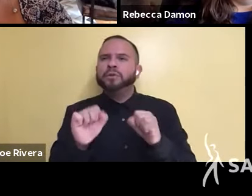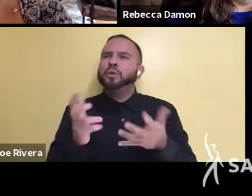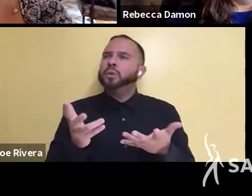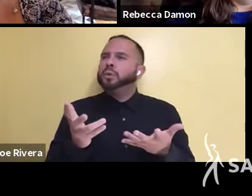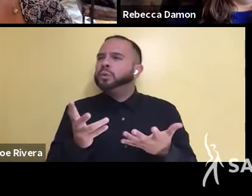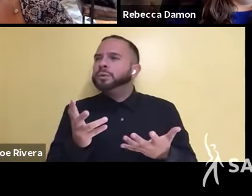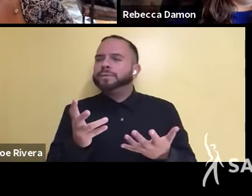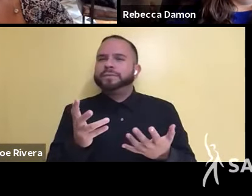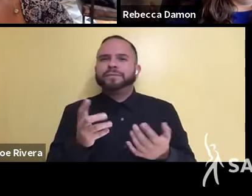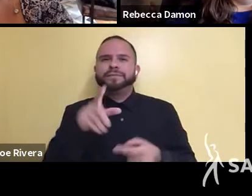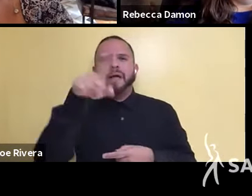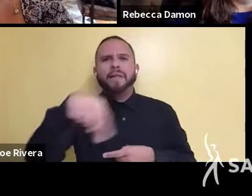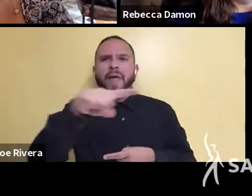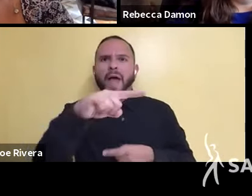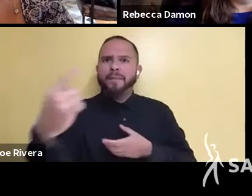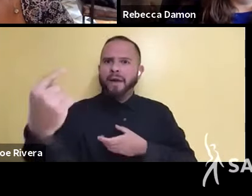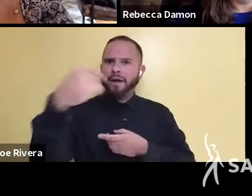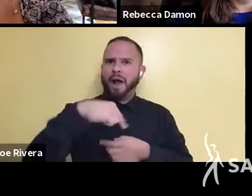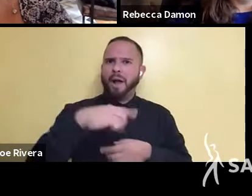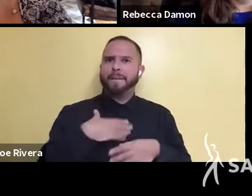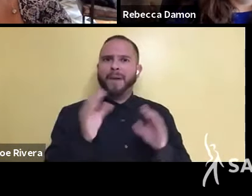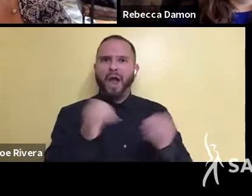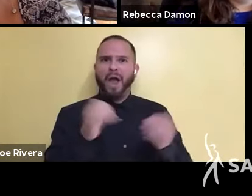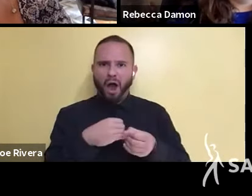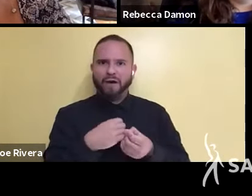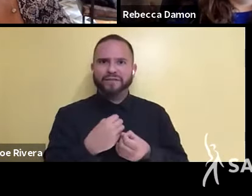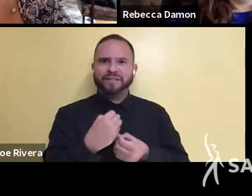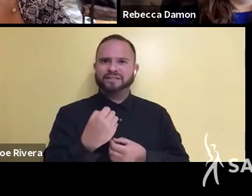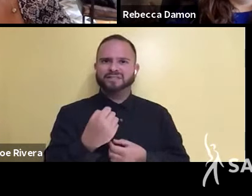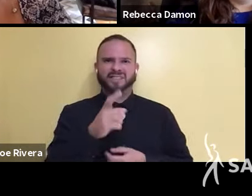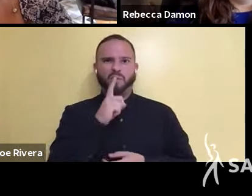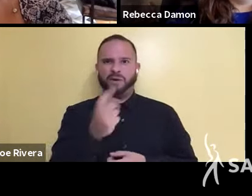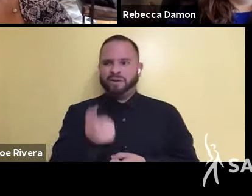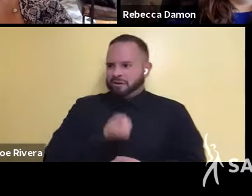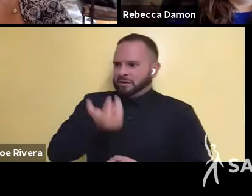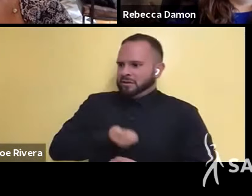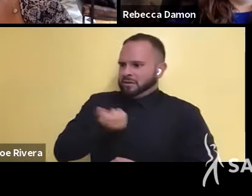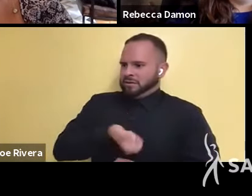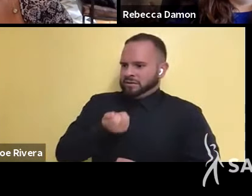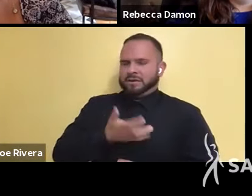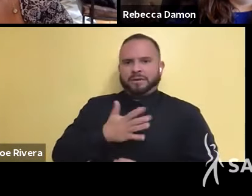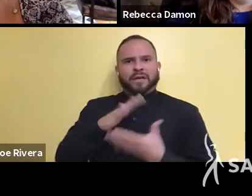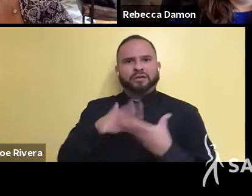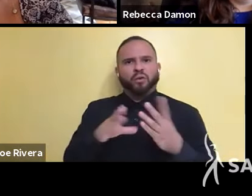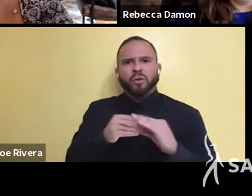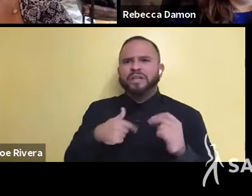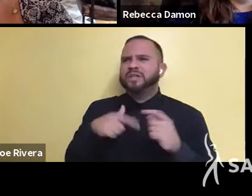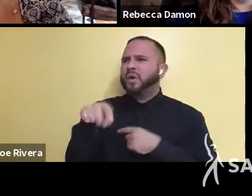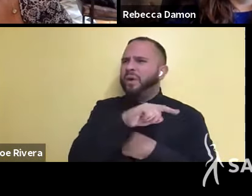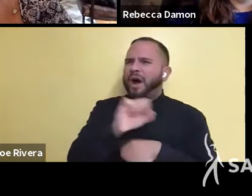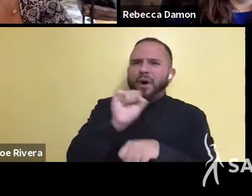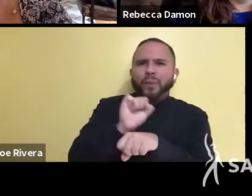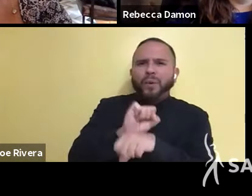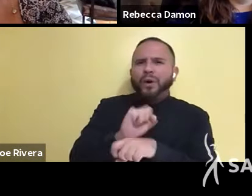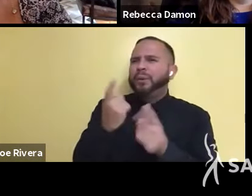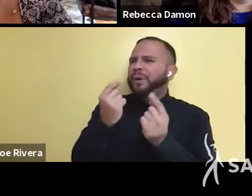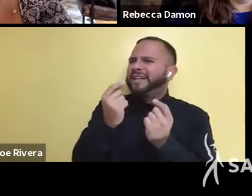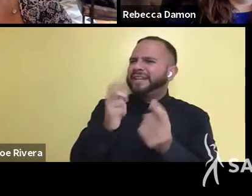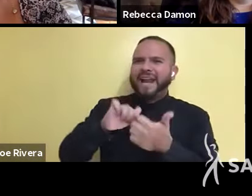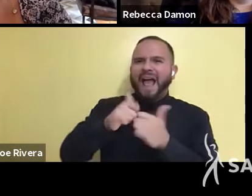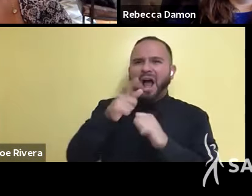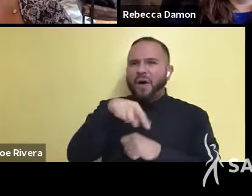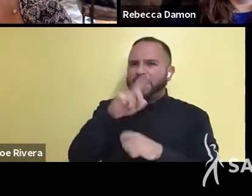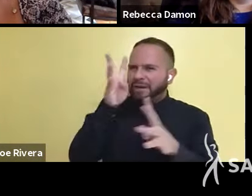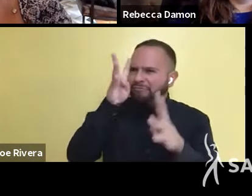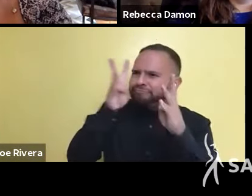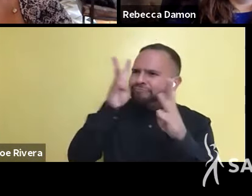have them in my office and to hear their stories about how they created all these products, how their lives